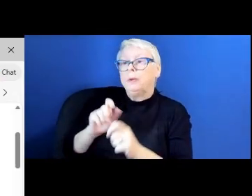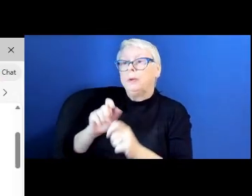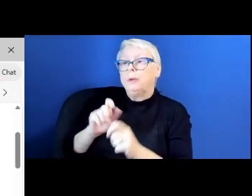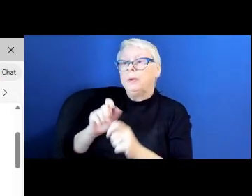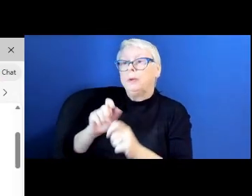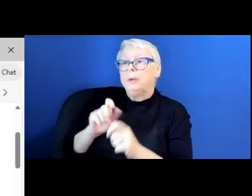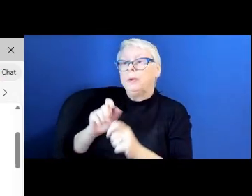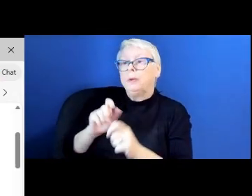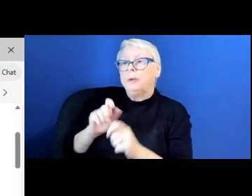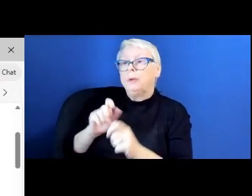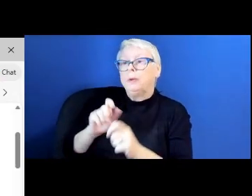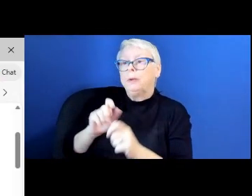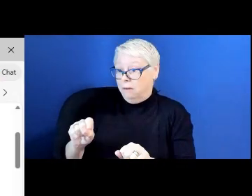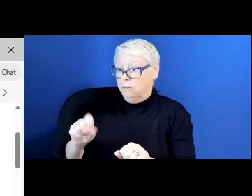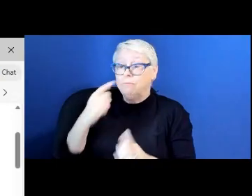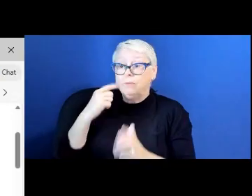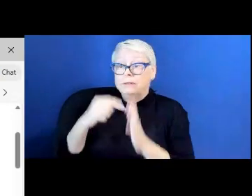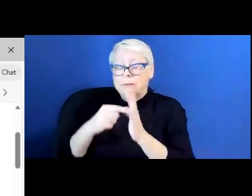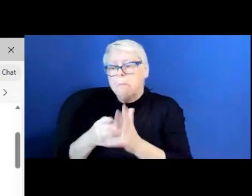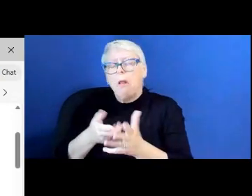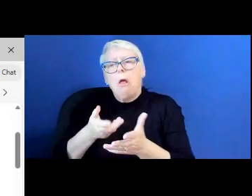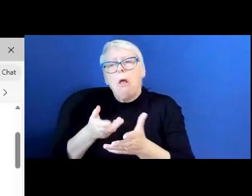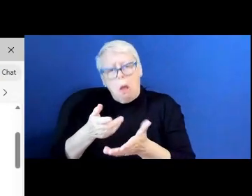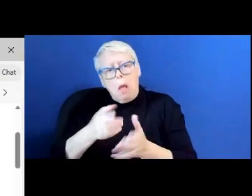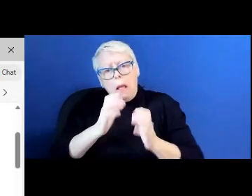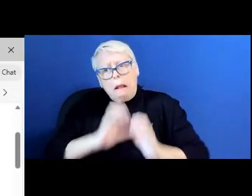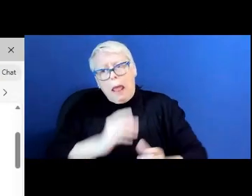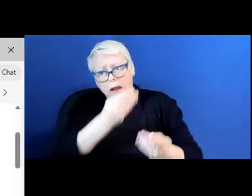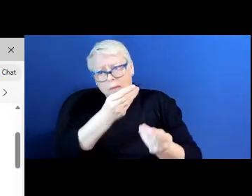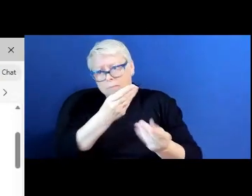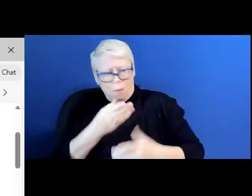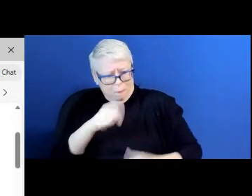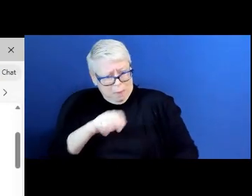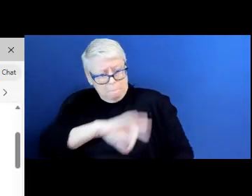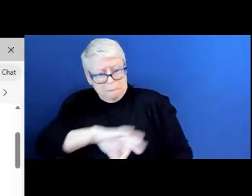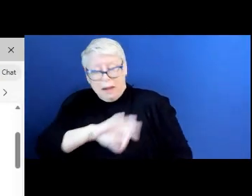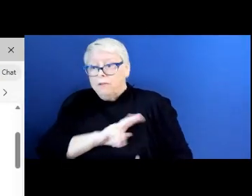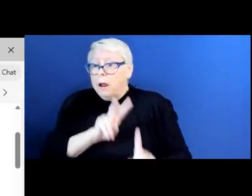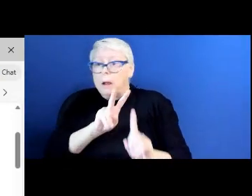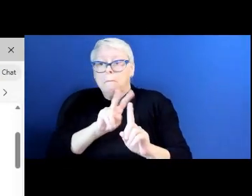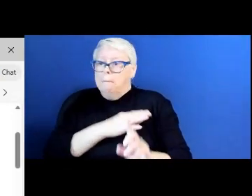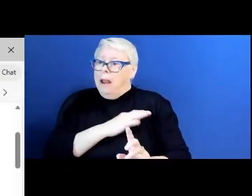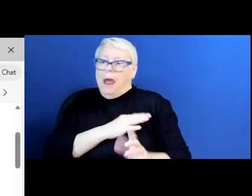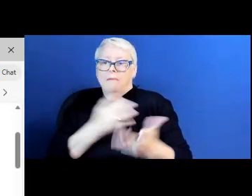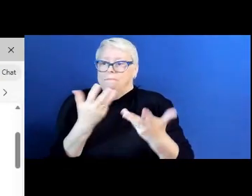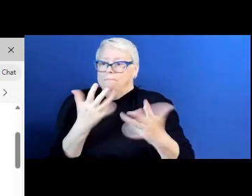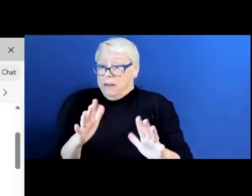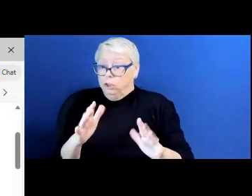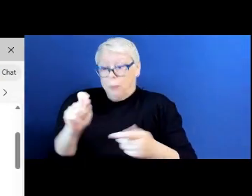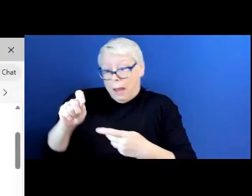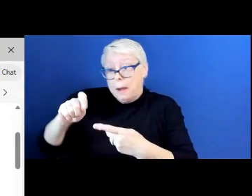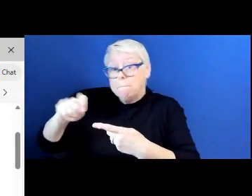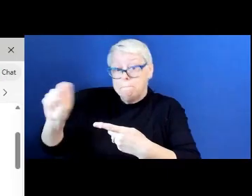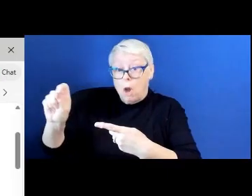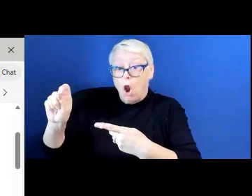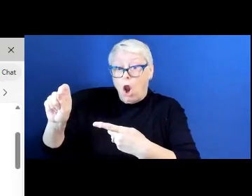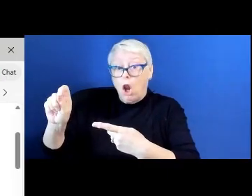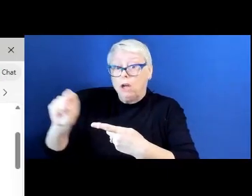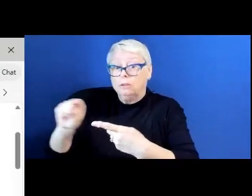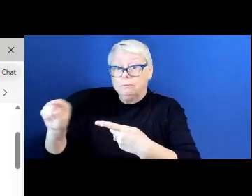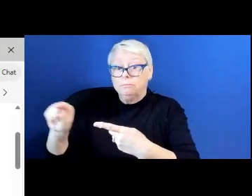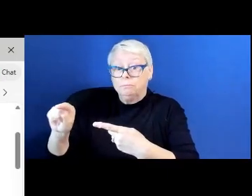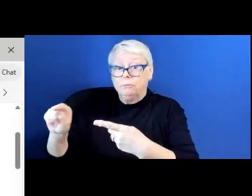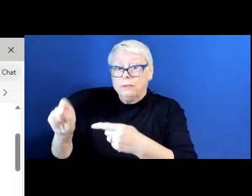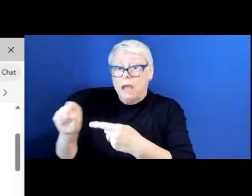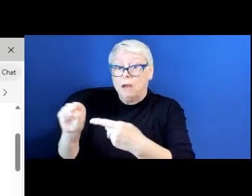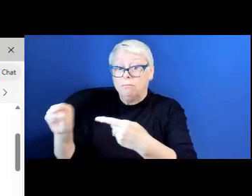you discover that this benefit has been already applied for. You can mark them as seen, for example. You